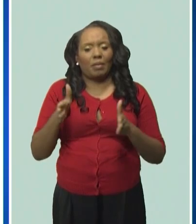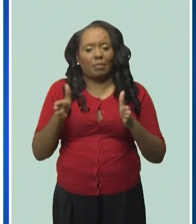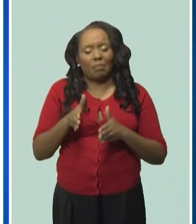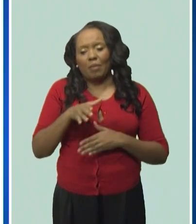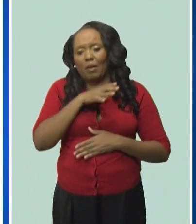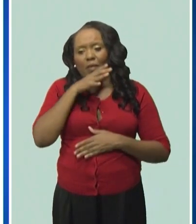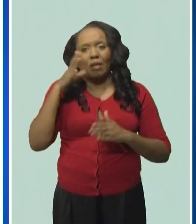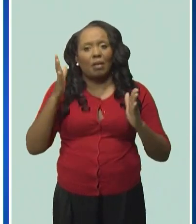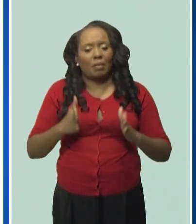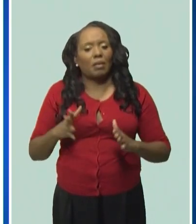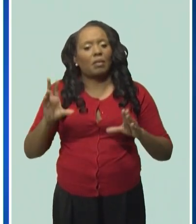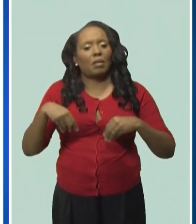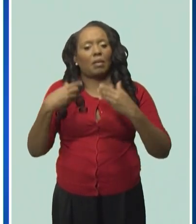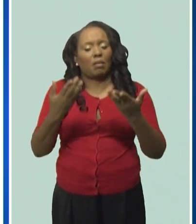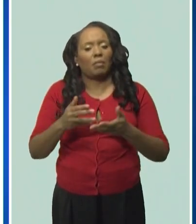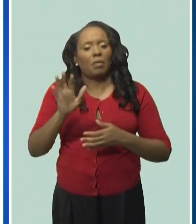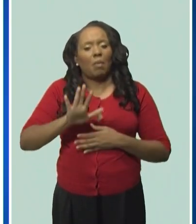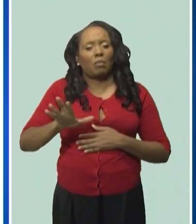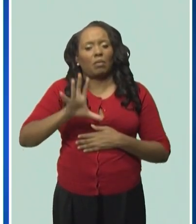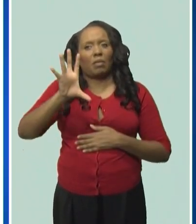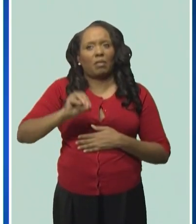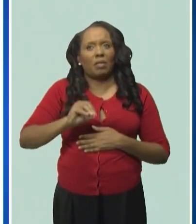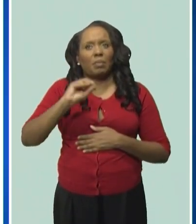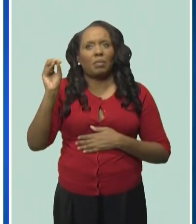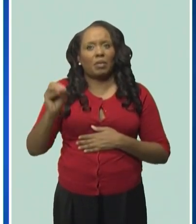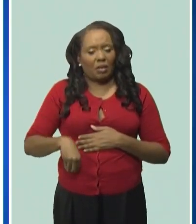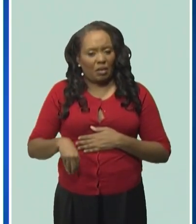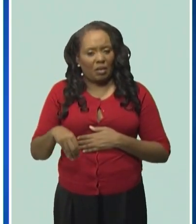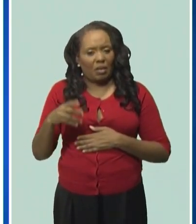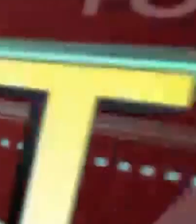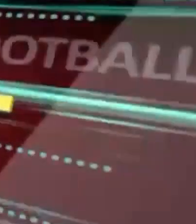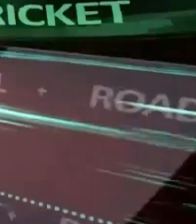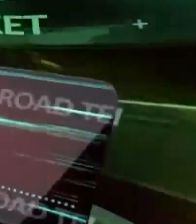provide approximately 50% of our throughput.